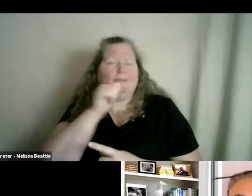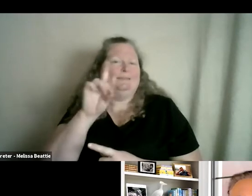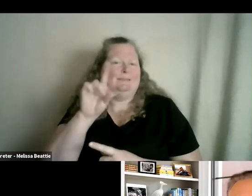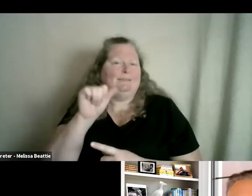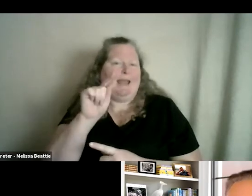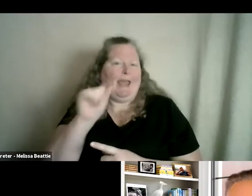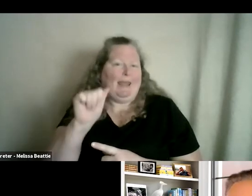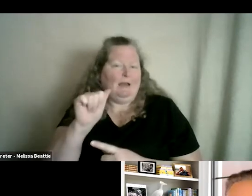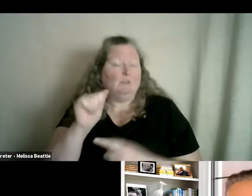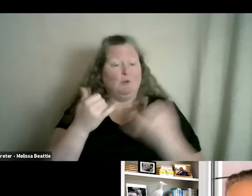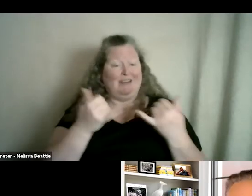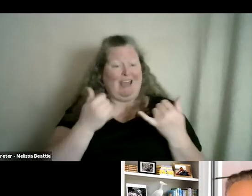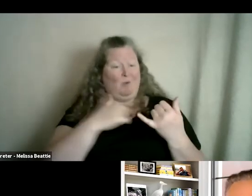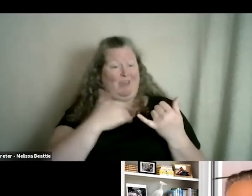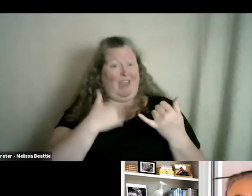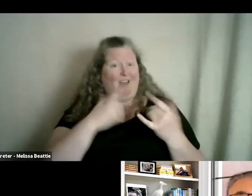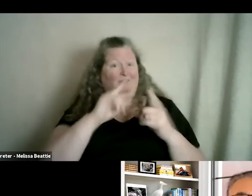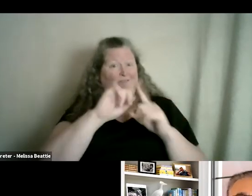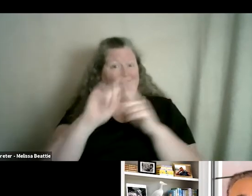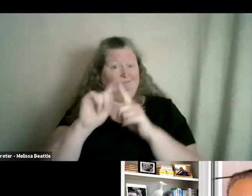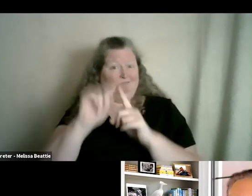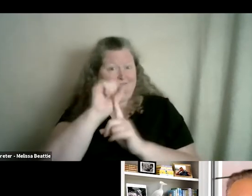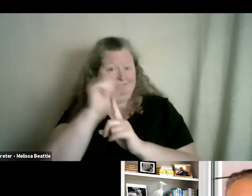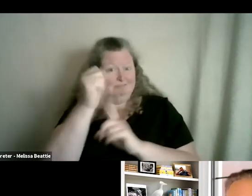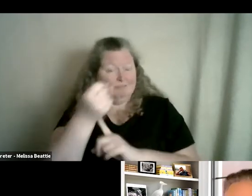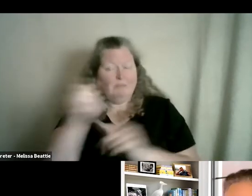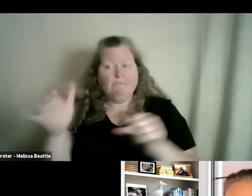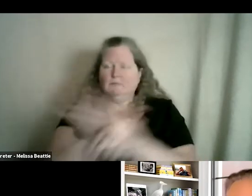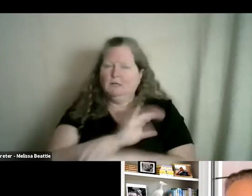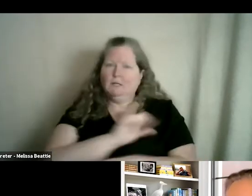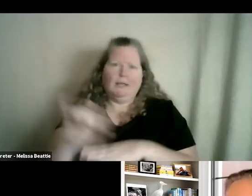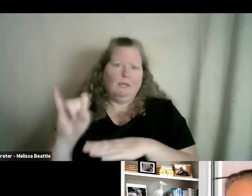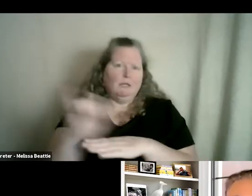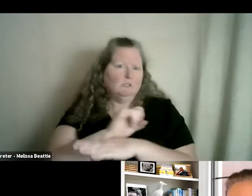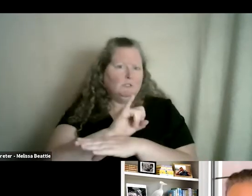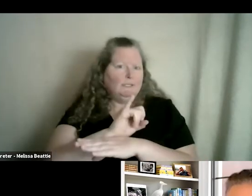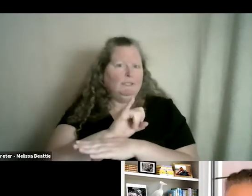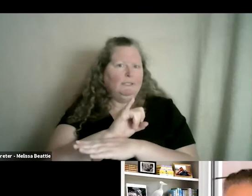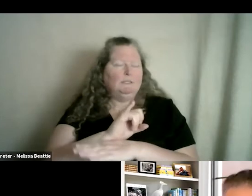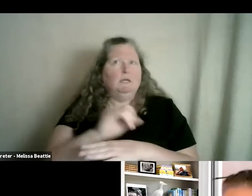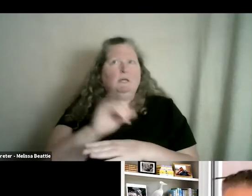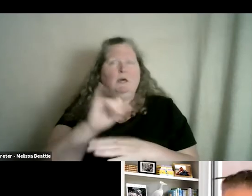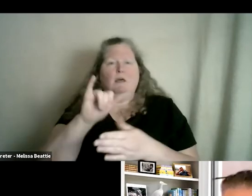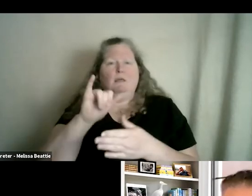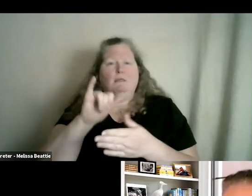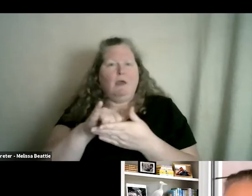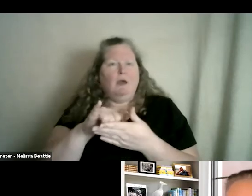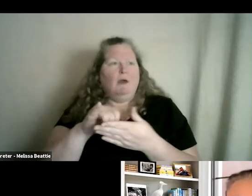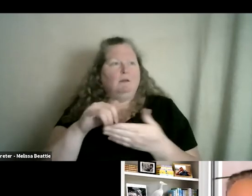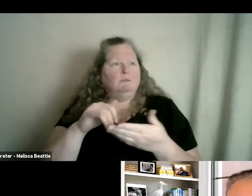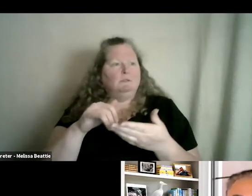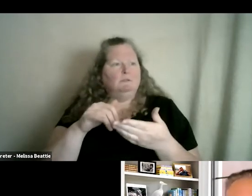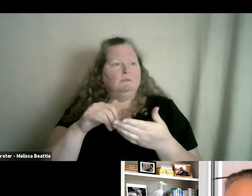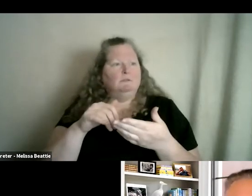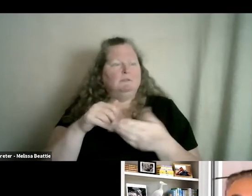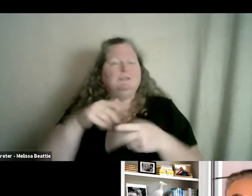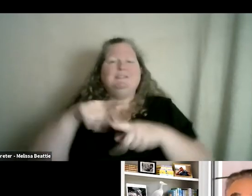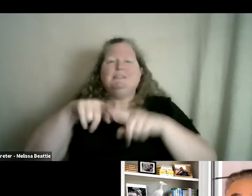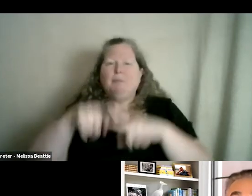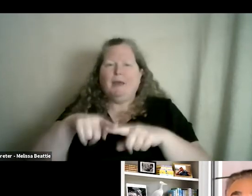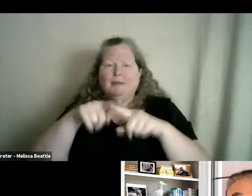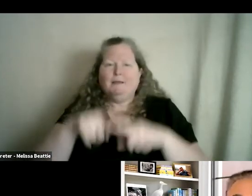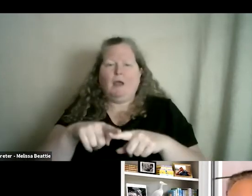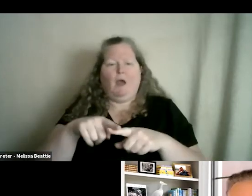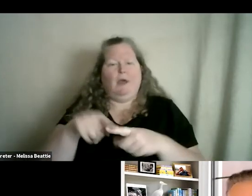circumstances now where we see whole industries depending on the mining and harvesting of